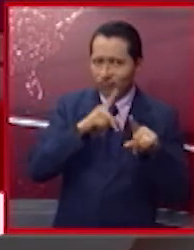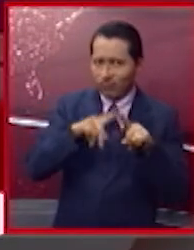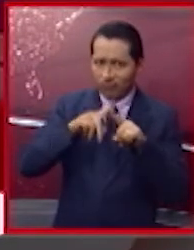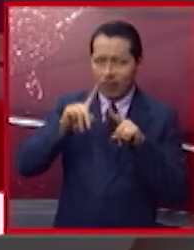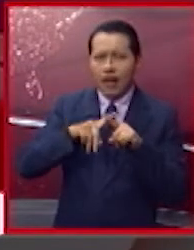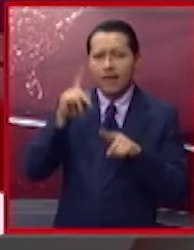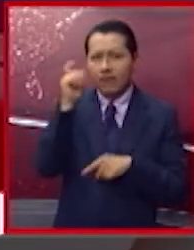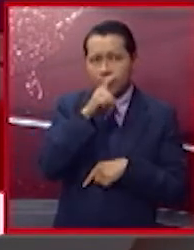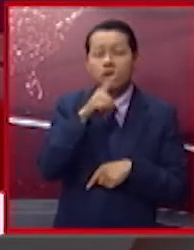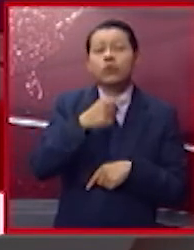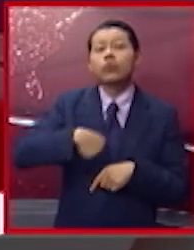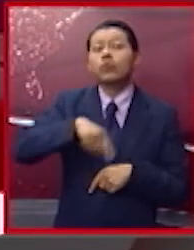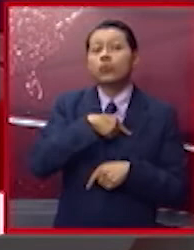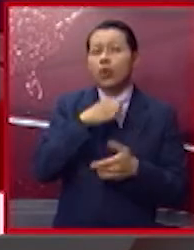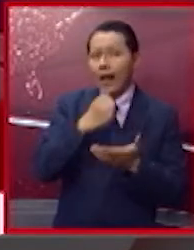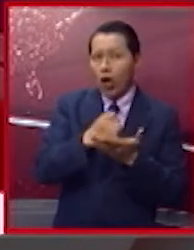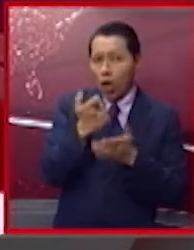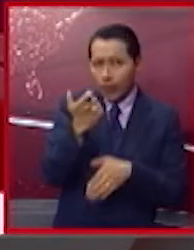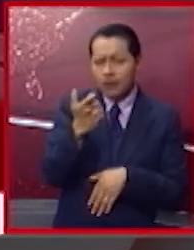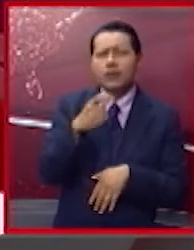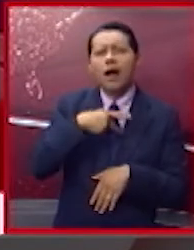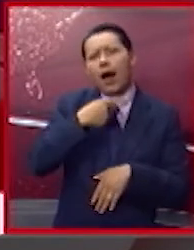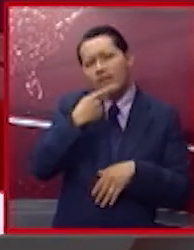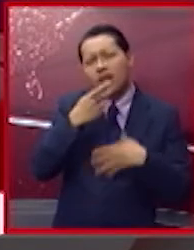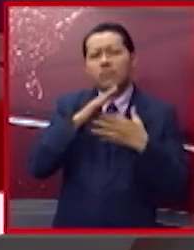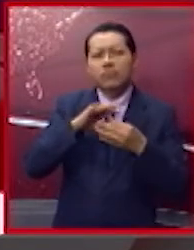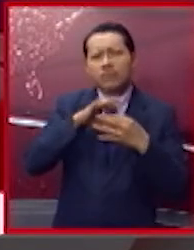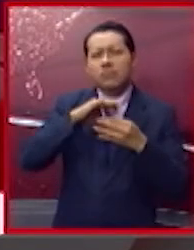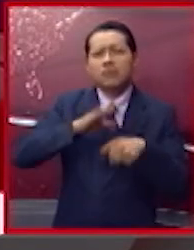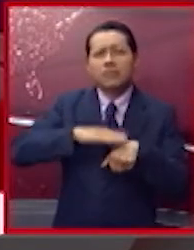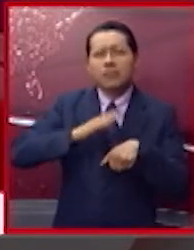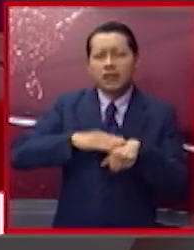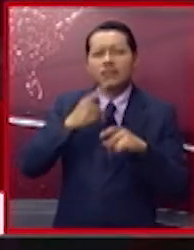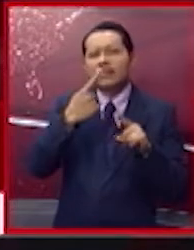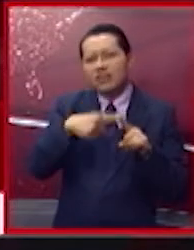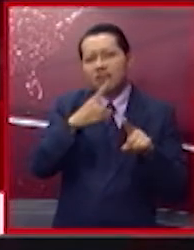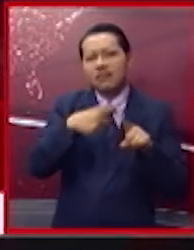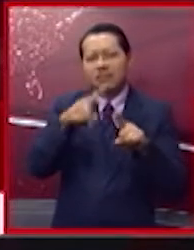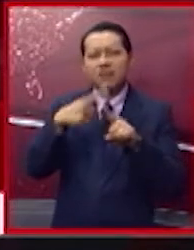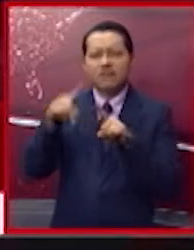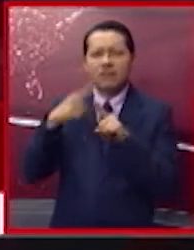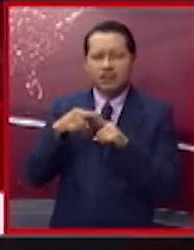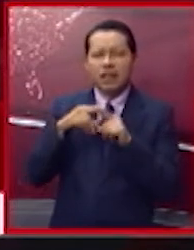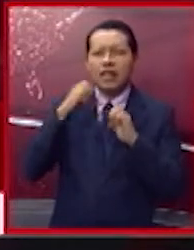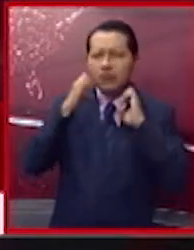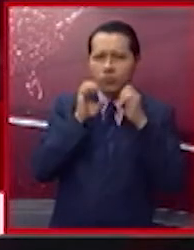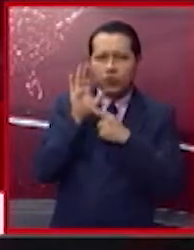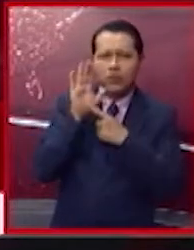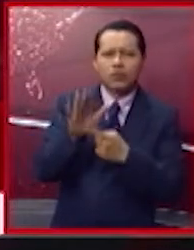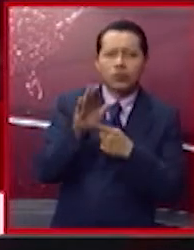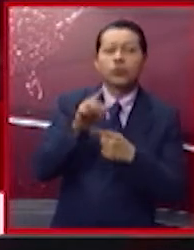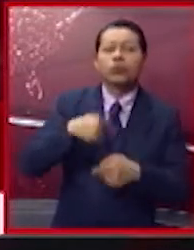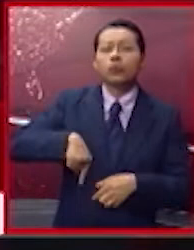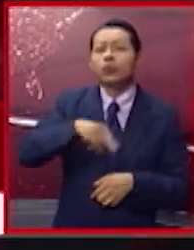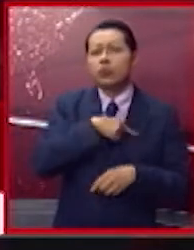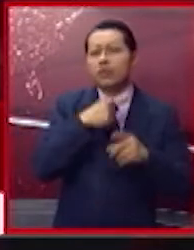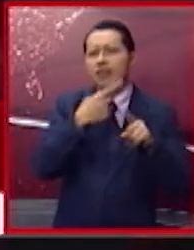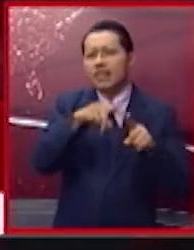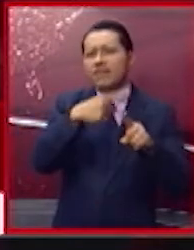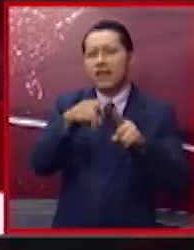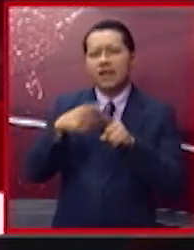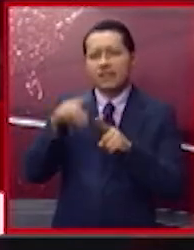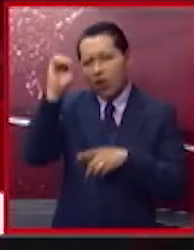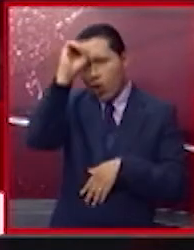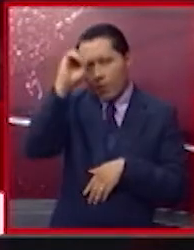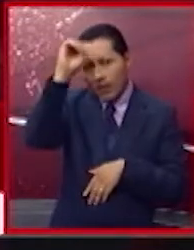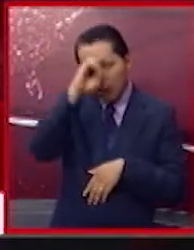economists are, you know, speak with greater diversity of views and we expose our difference of